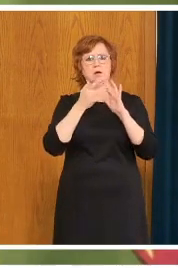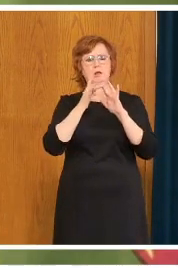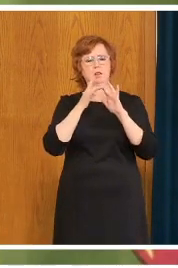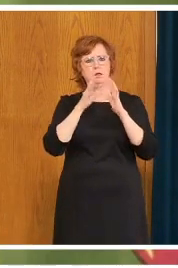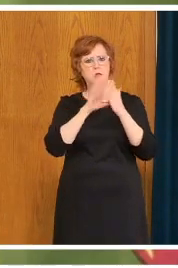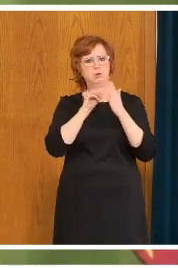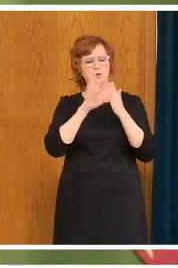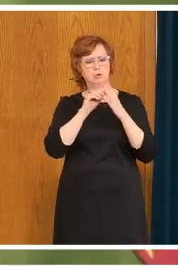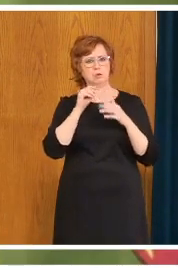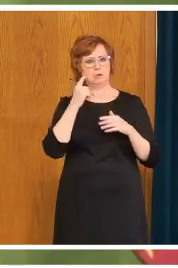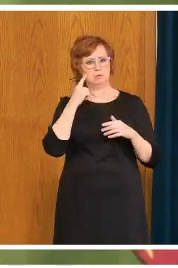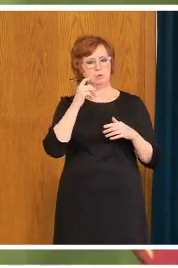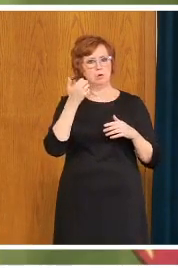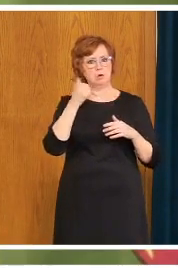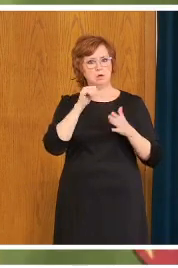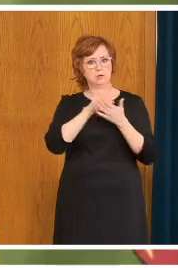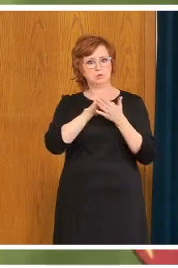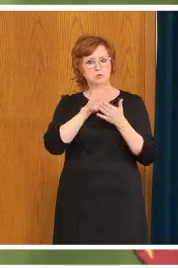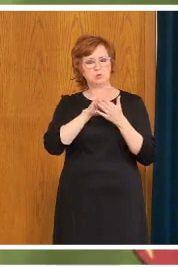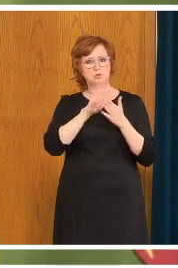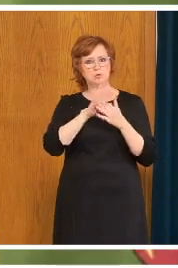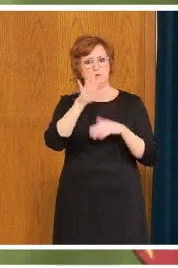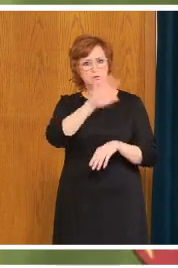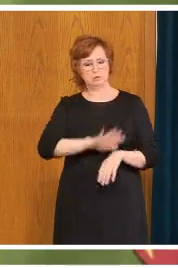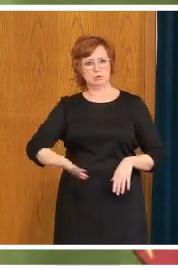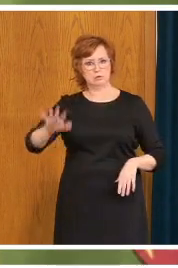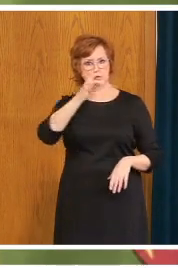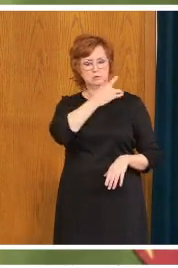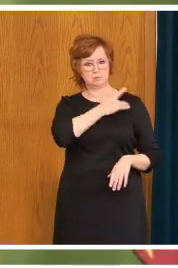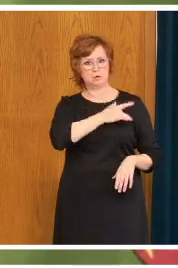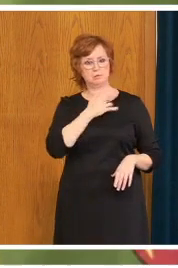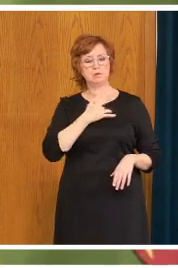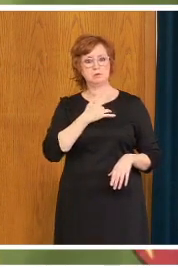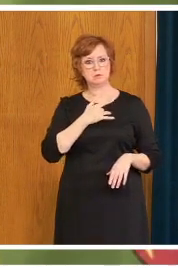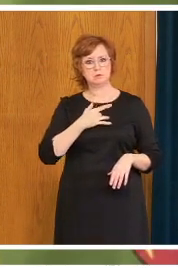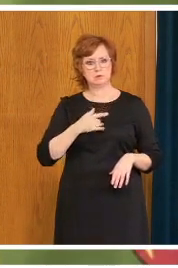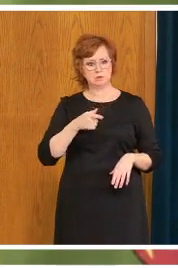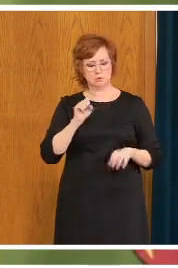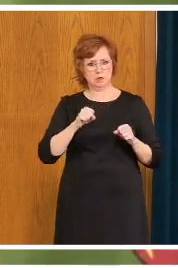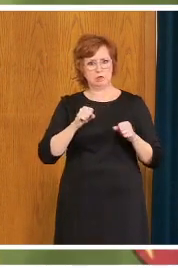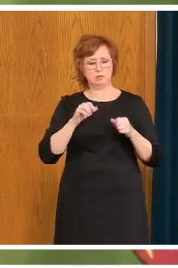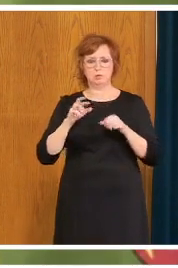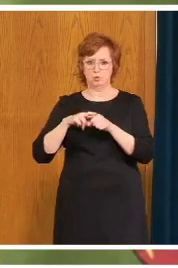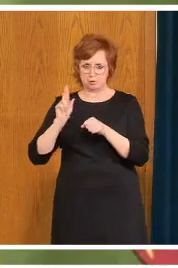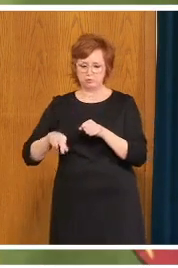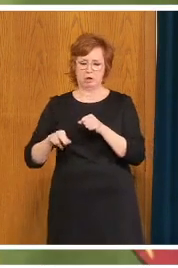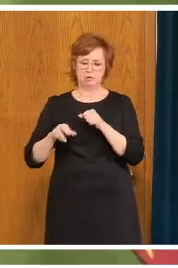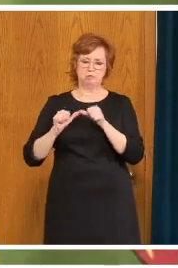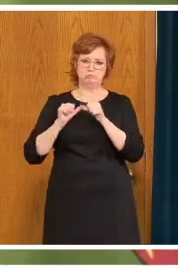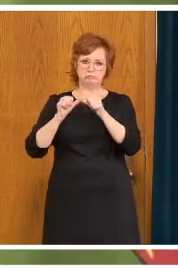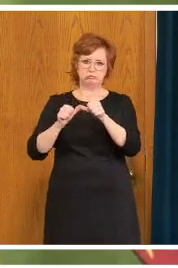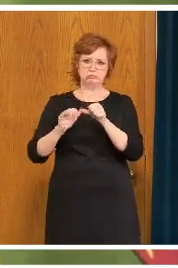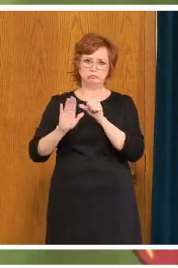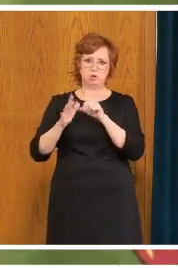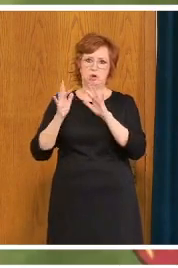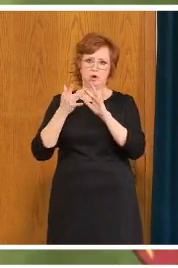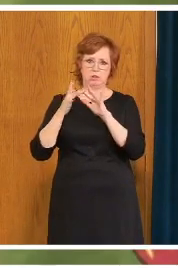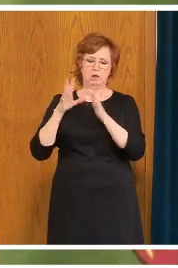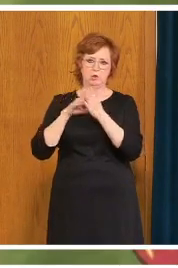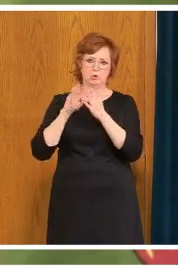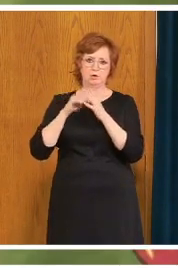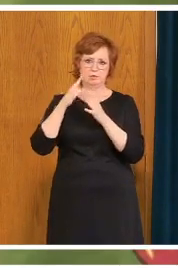that any school jurisdiction in the province has the ability to do that. I know Regina has extended out their online,